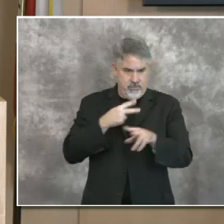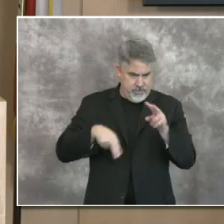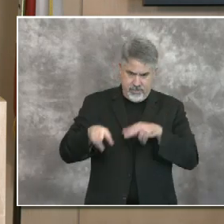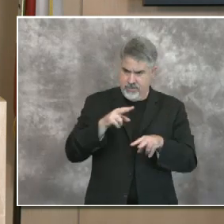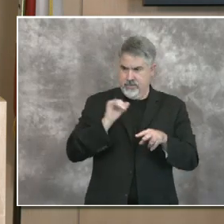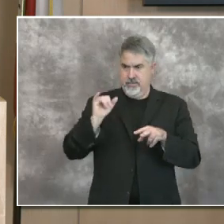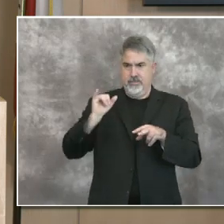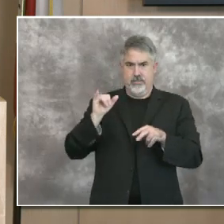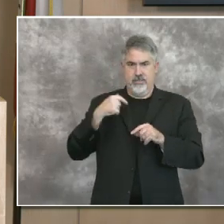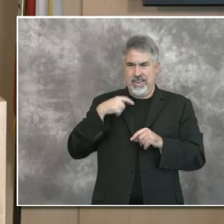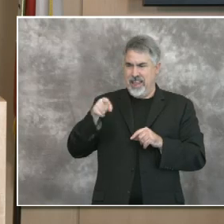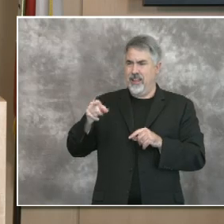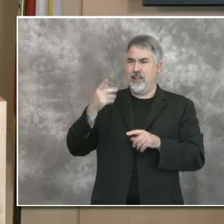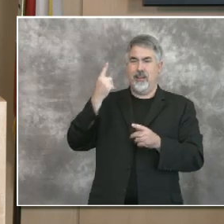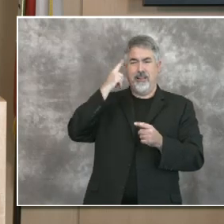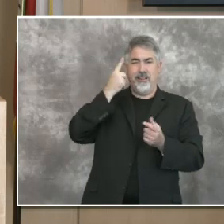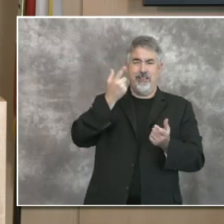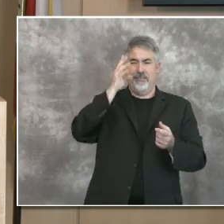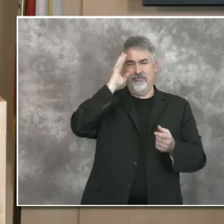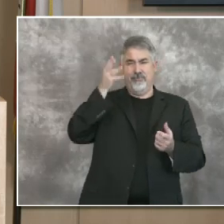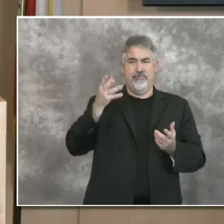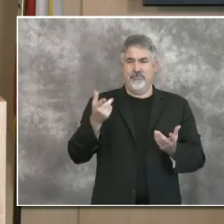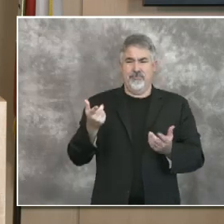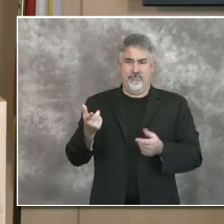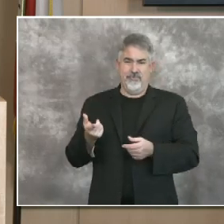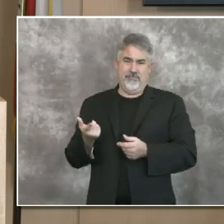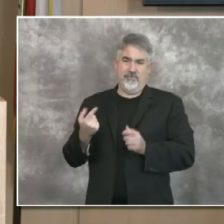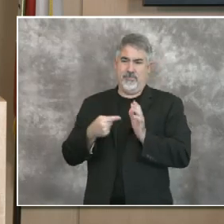while not doing a lot of the things that they did before